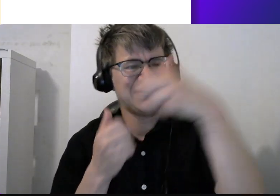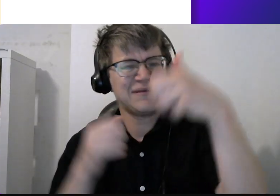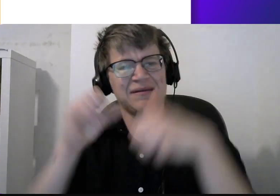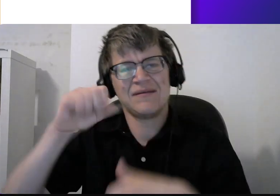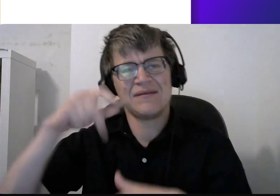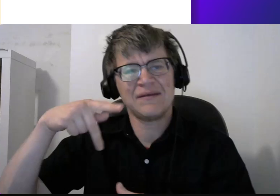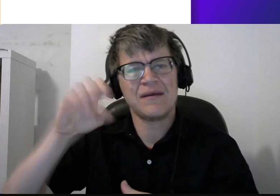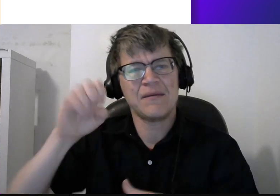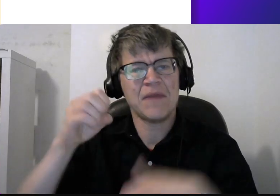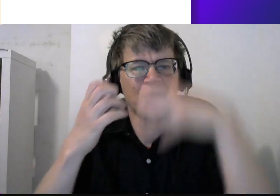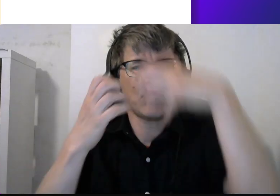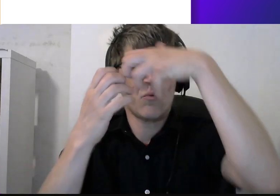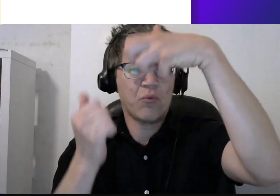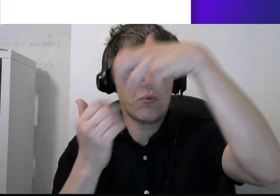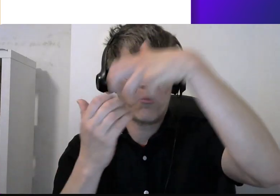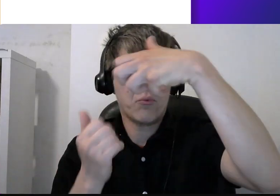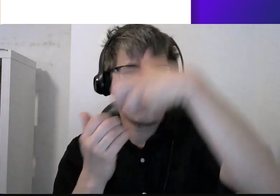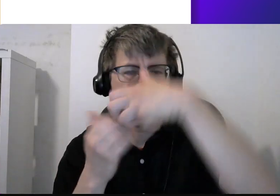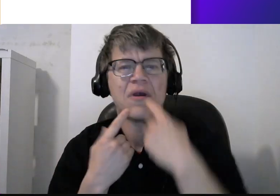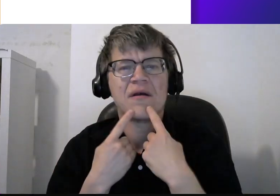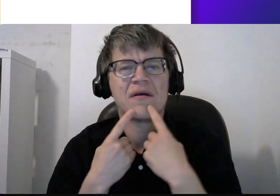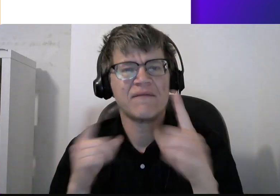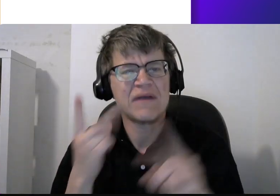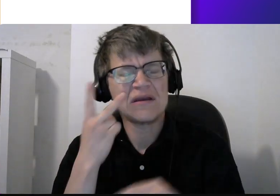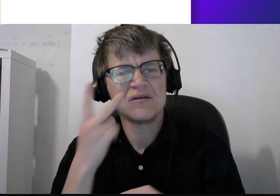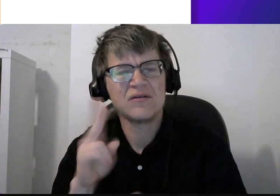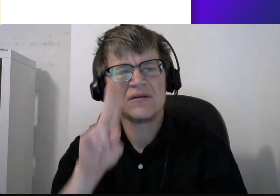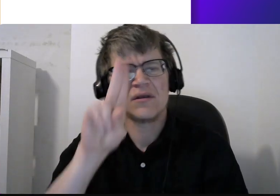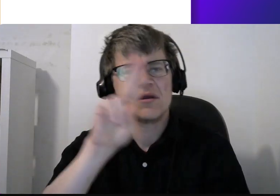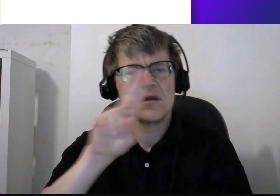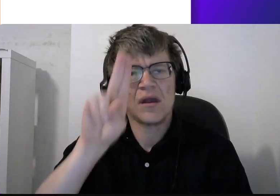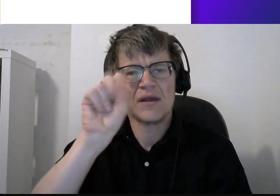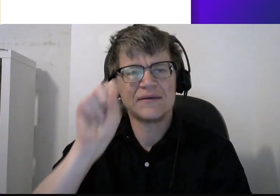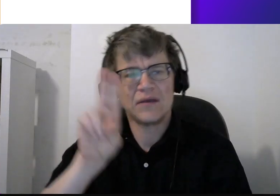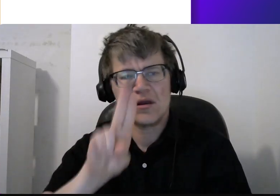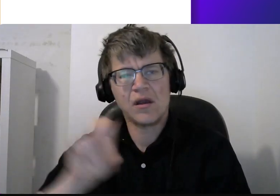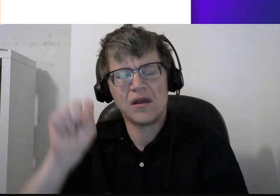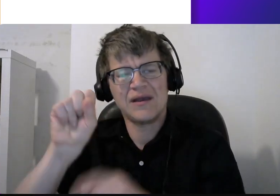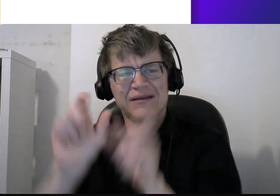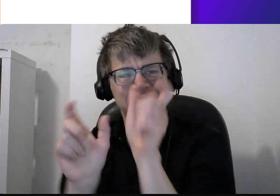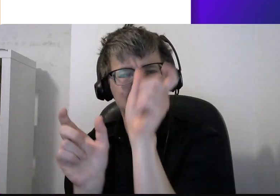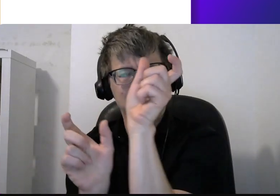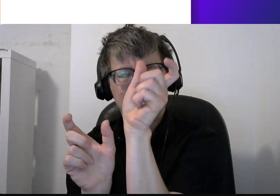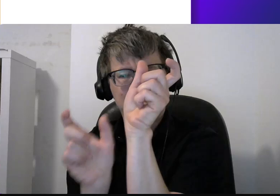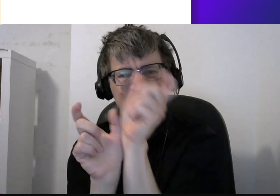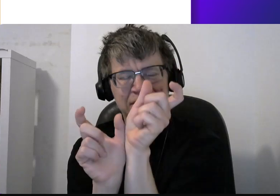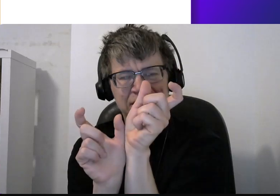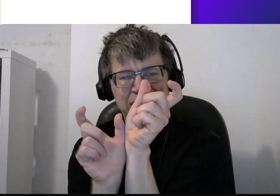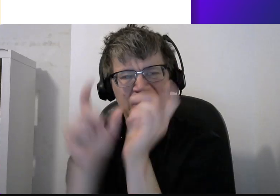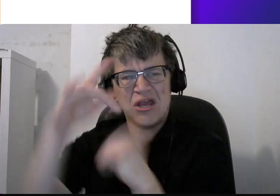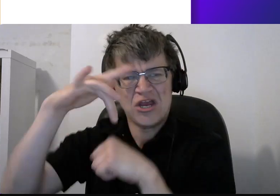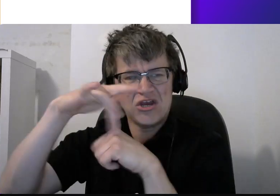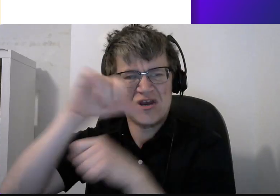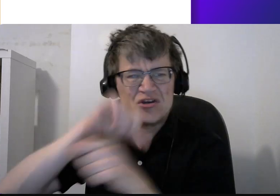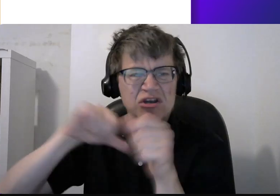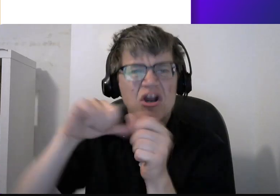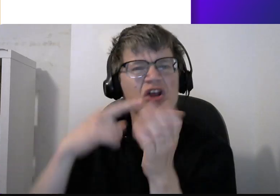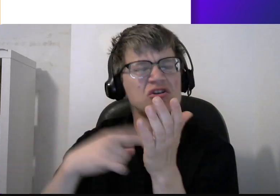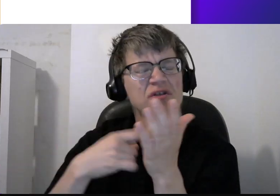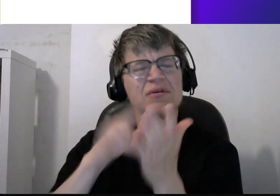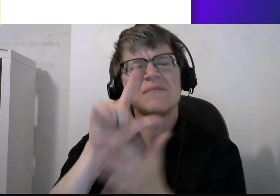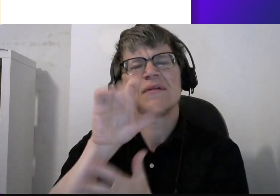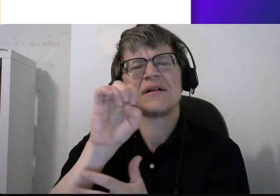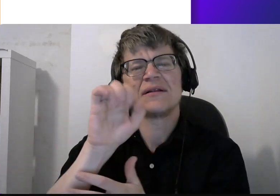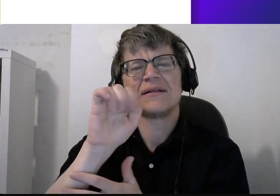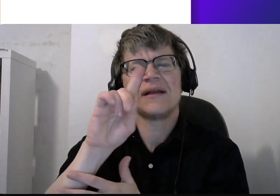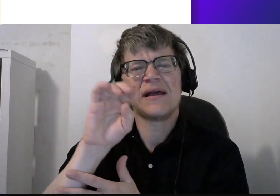and us are touching. The space between the leading is sometimes consistent and sometimes not, and sometimes it's very